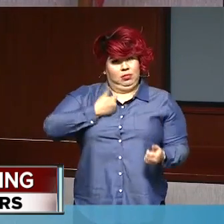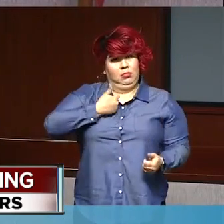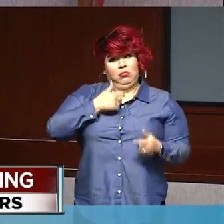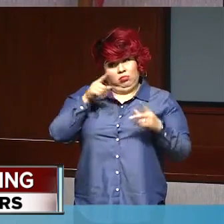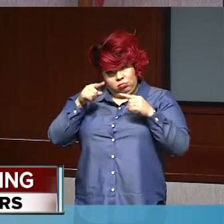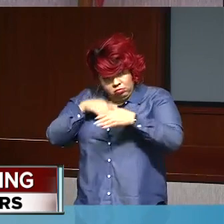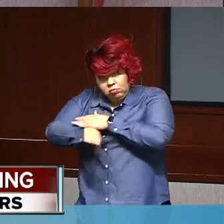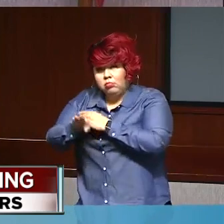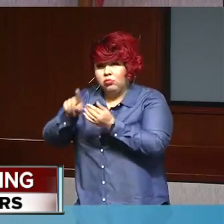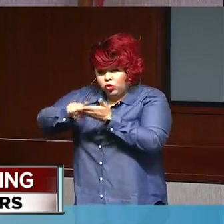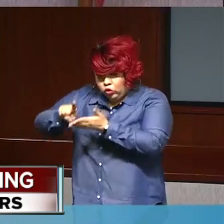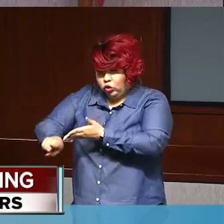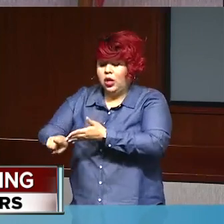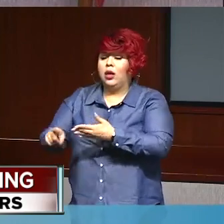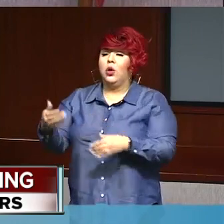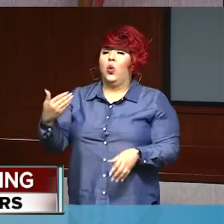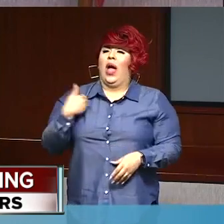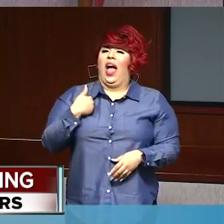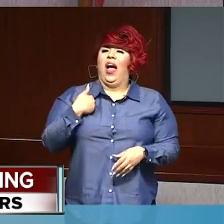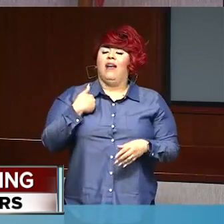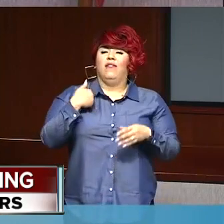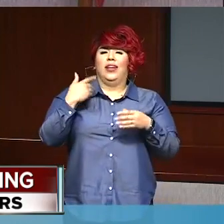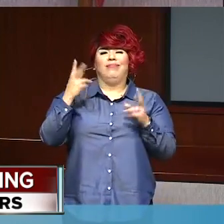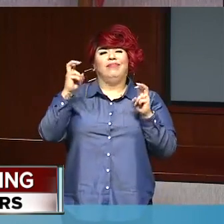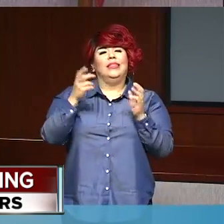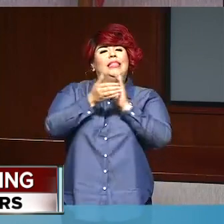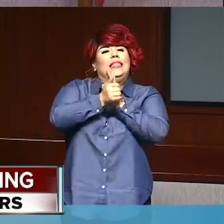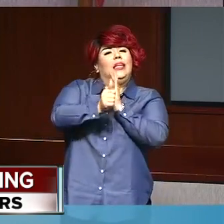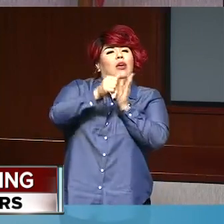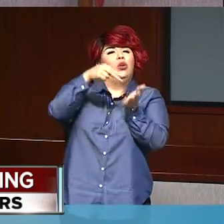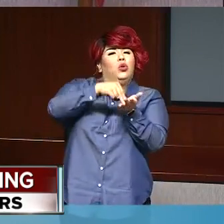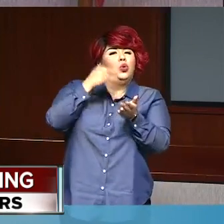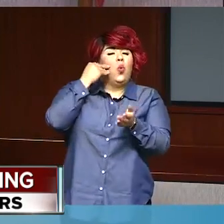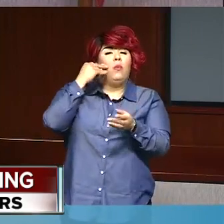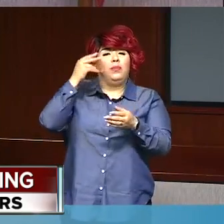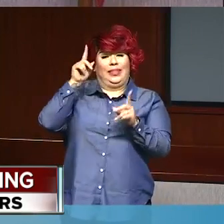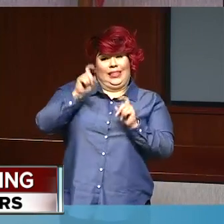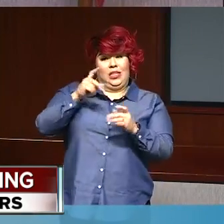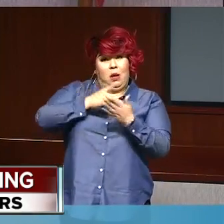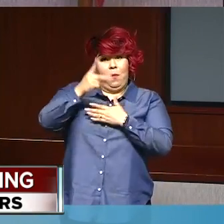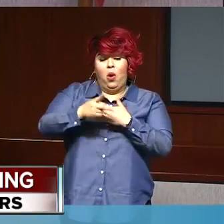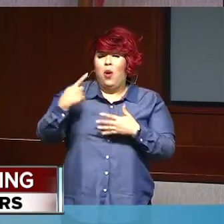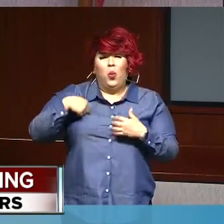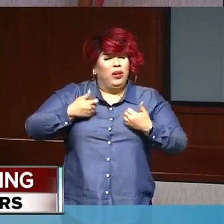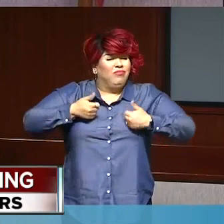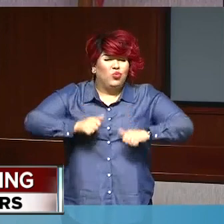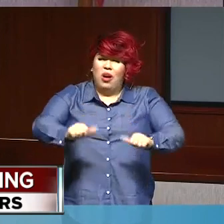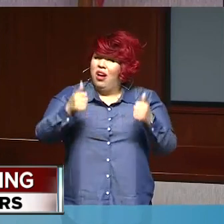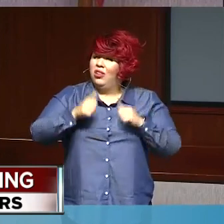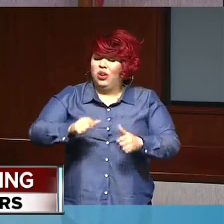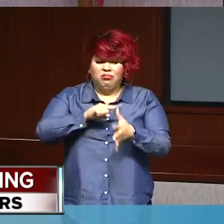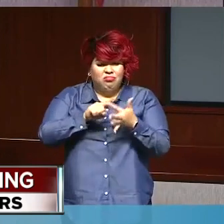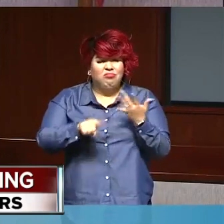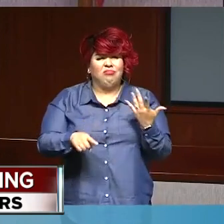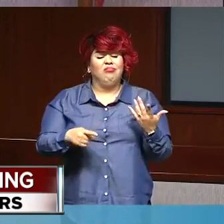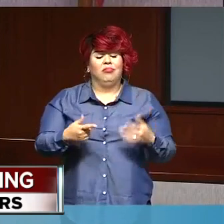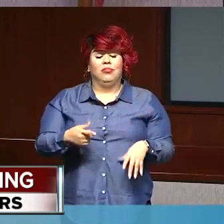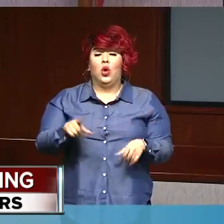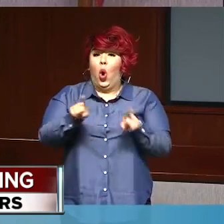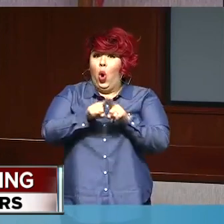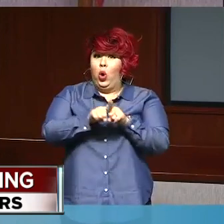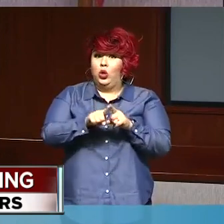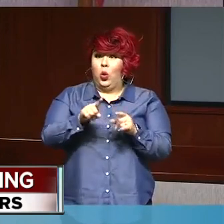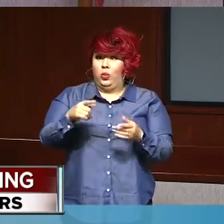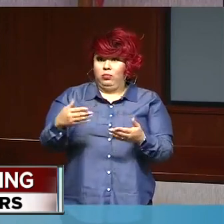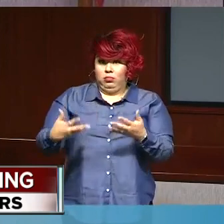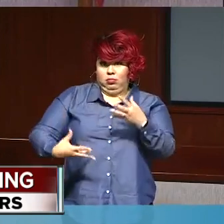our skilled nursing facility testing program. We're trying to do everything we can, and in fact, staffing. We are the